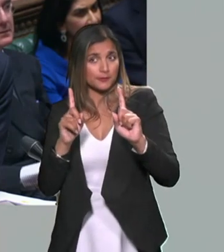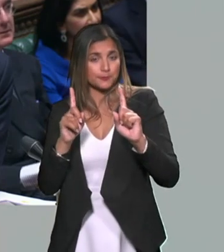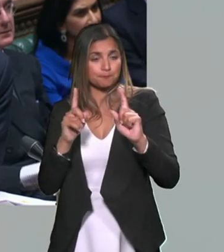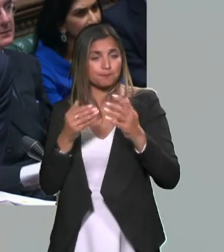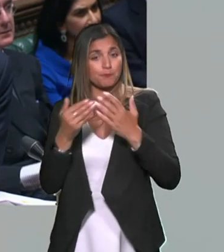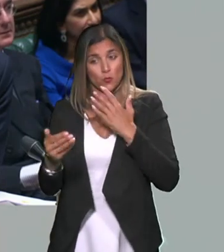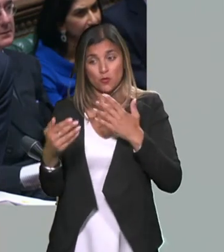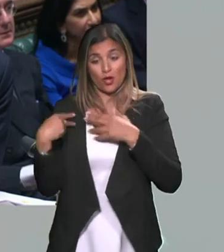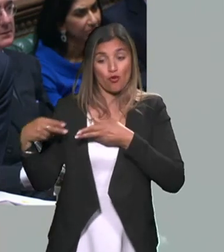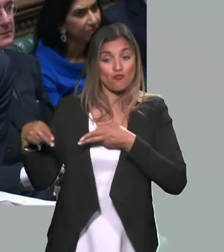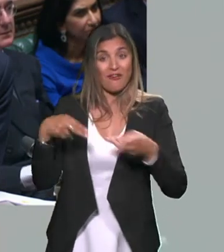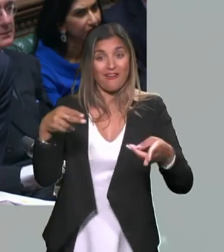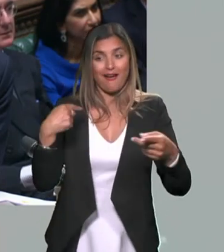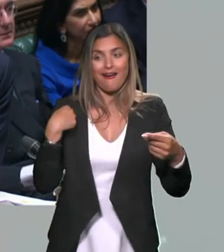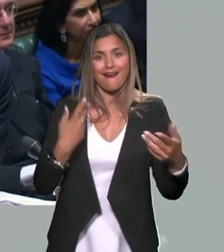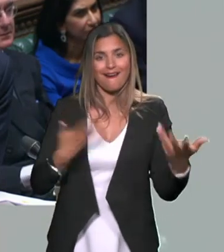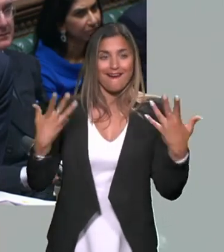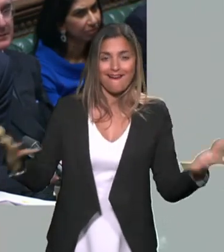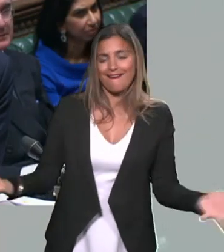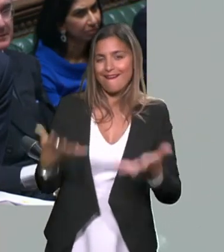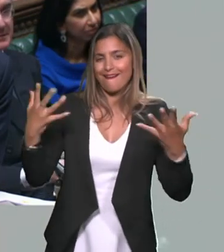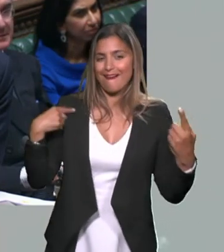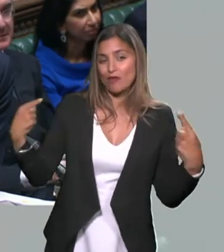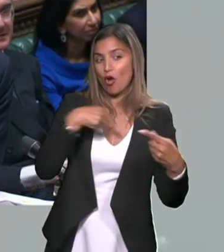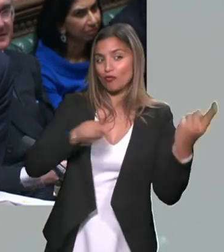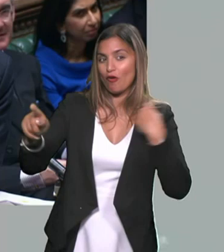more river crossings than anybody else in this House,